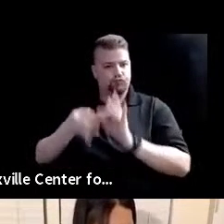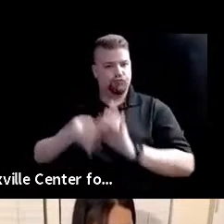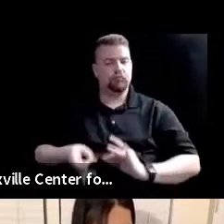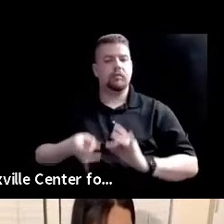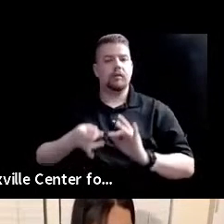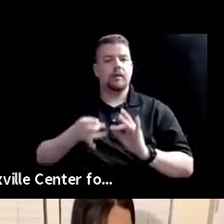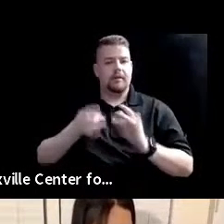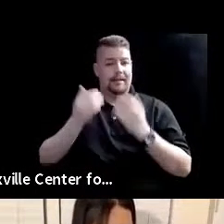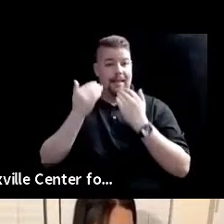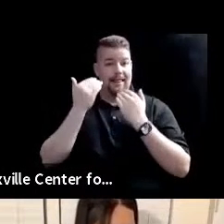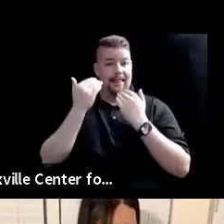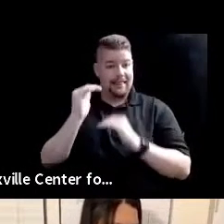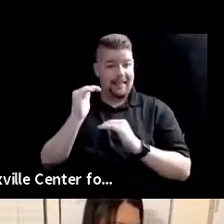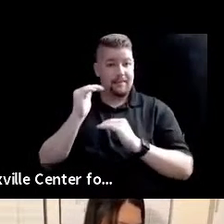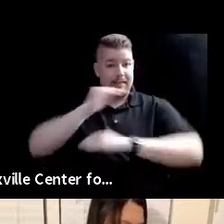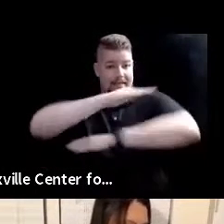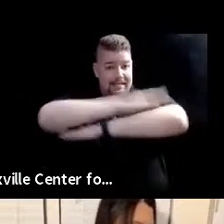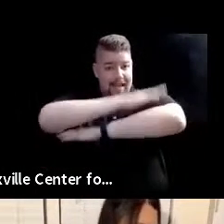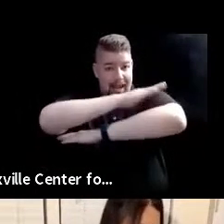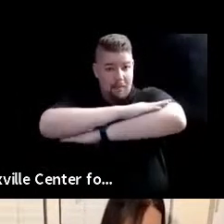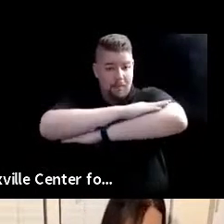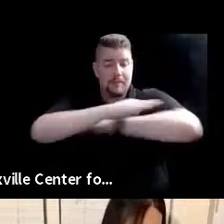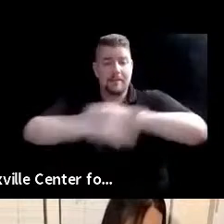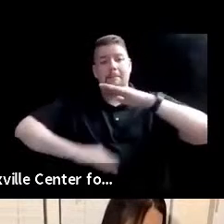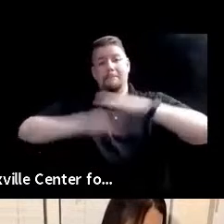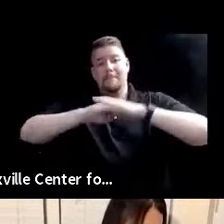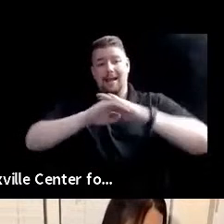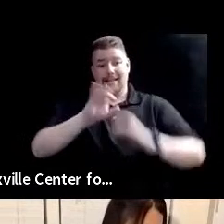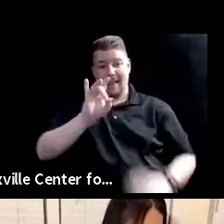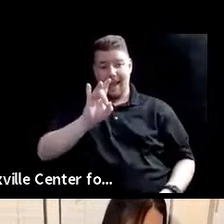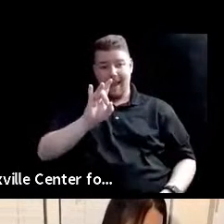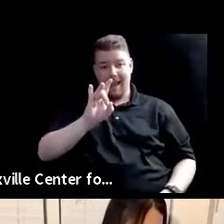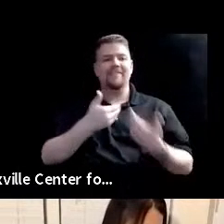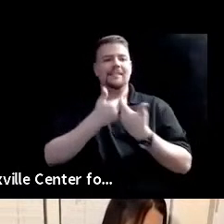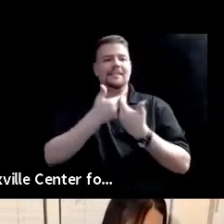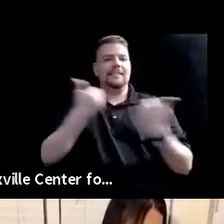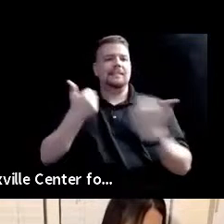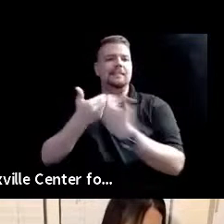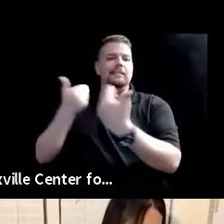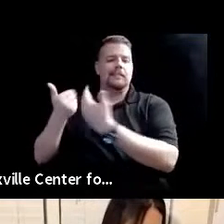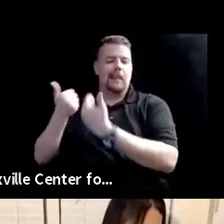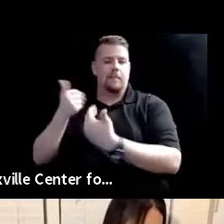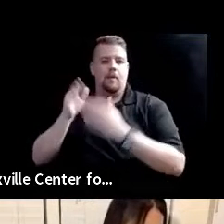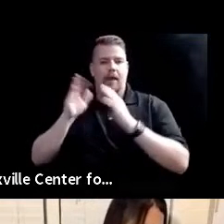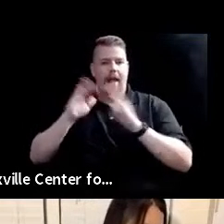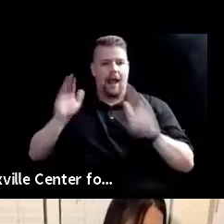limiting tables to 8 people if they were not from the same household.